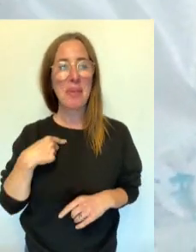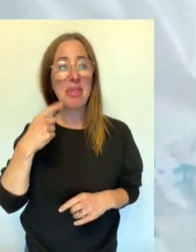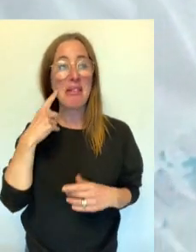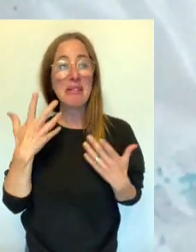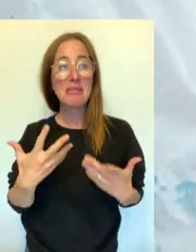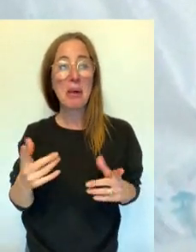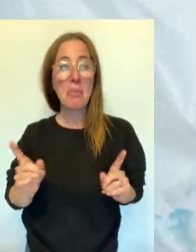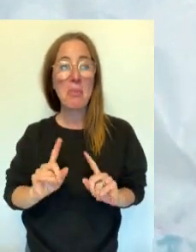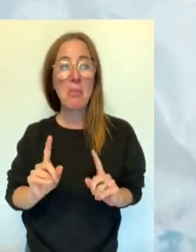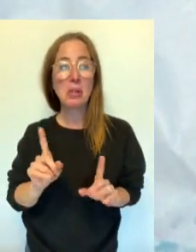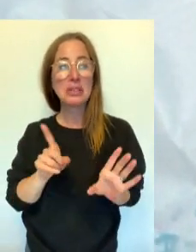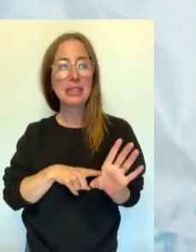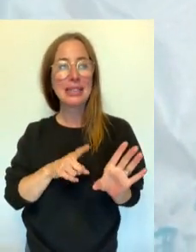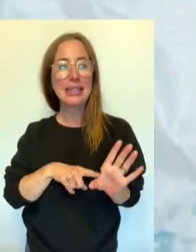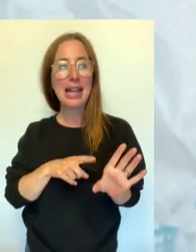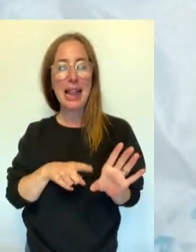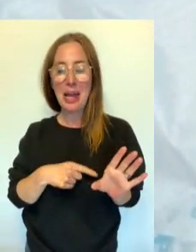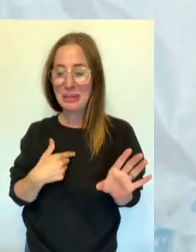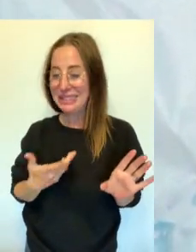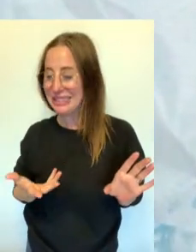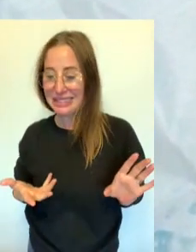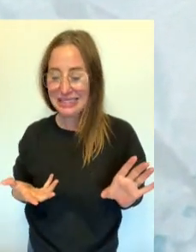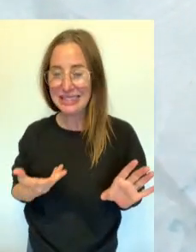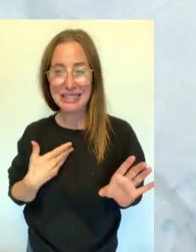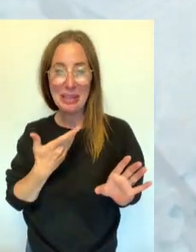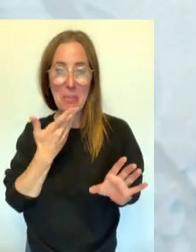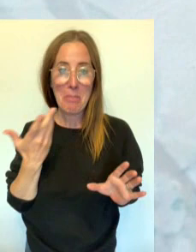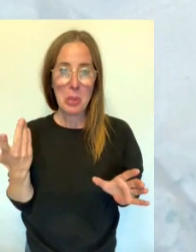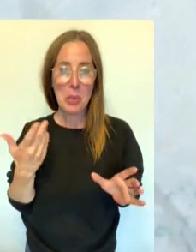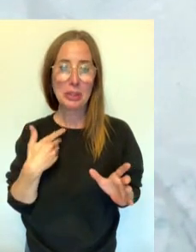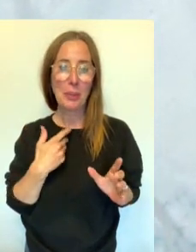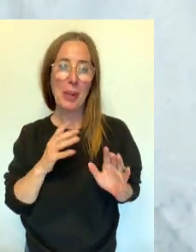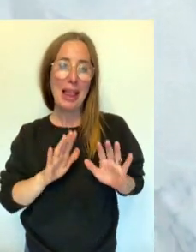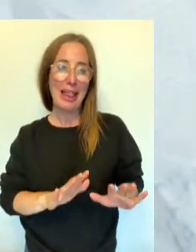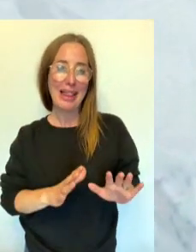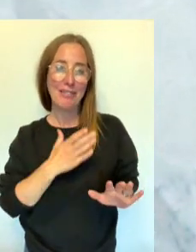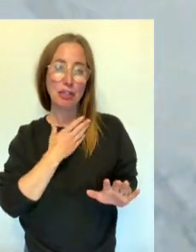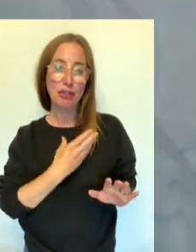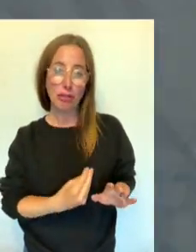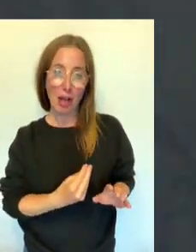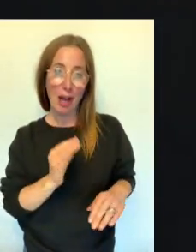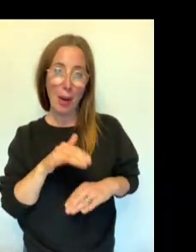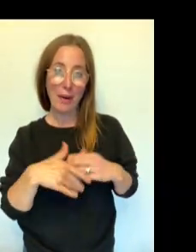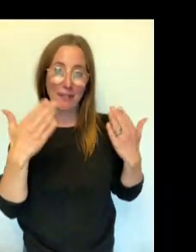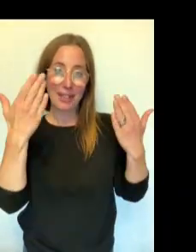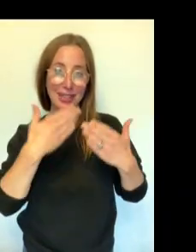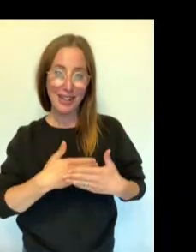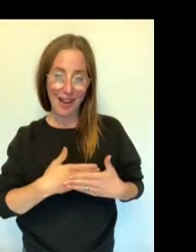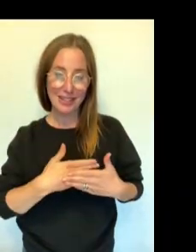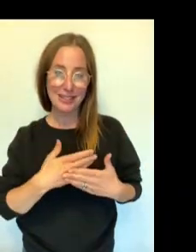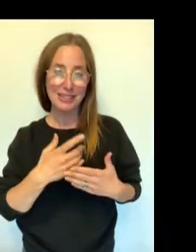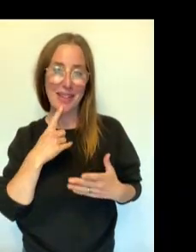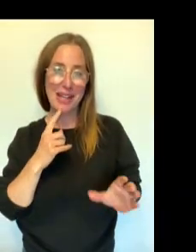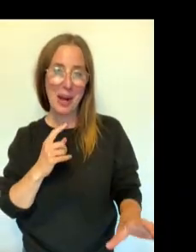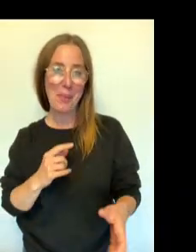I'm going to let this dry overnight and come back to it. So you will see the work in progress.